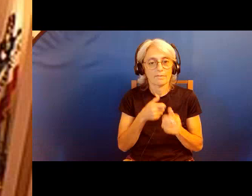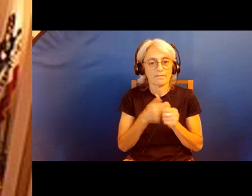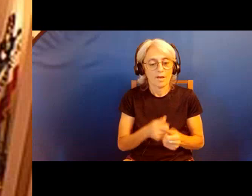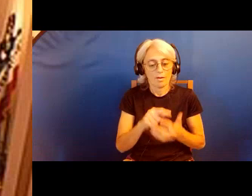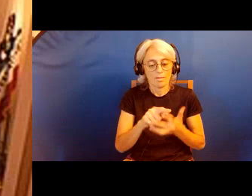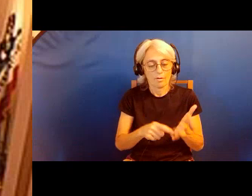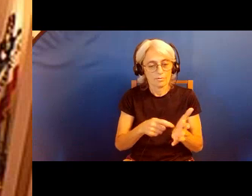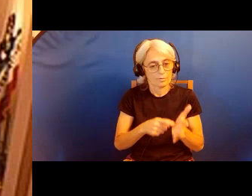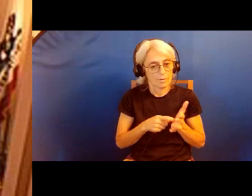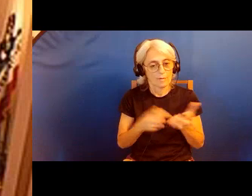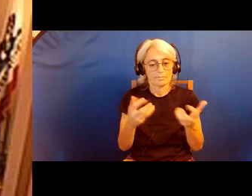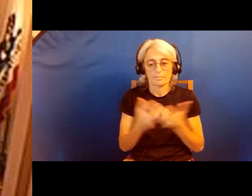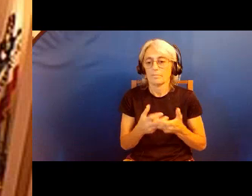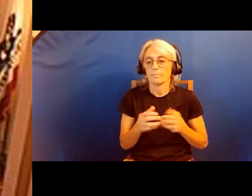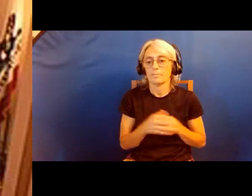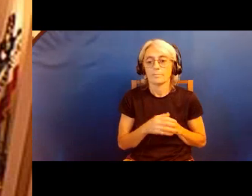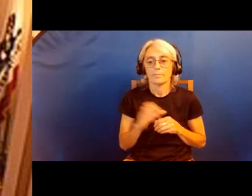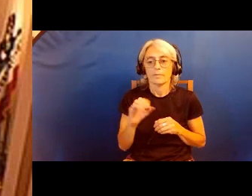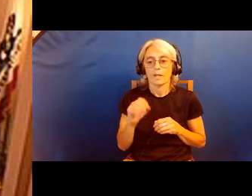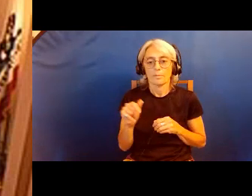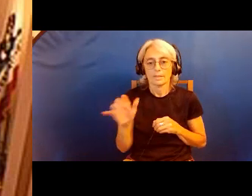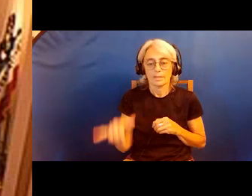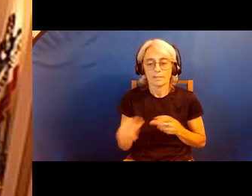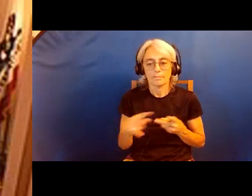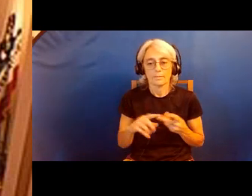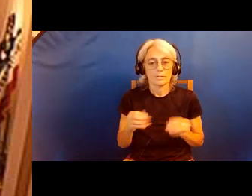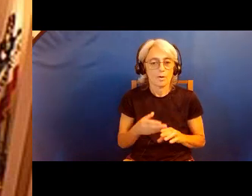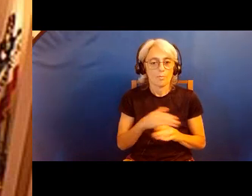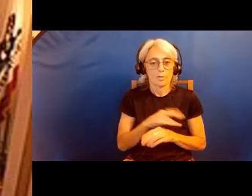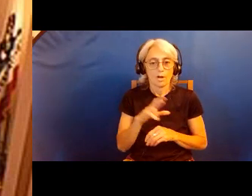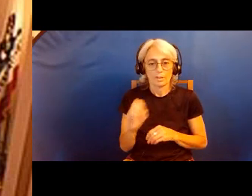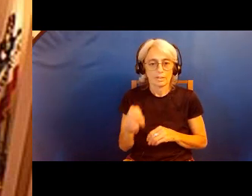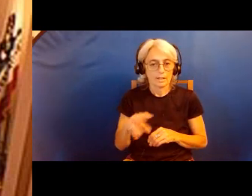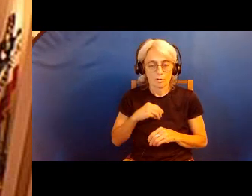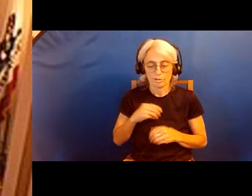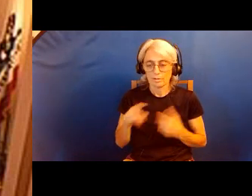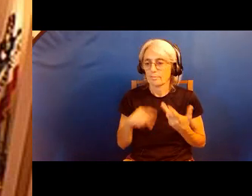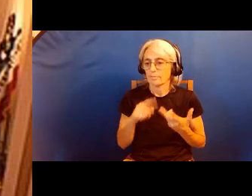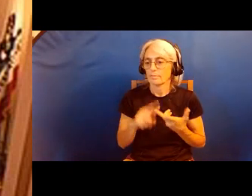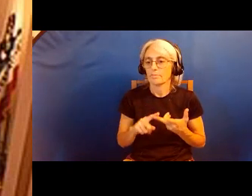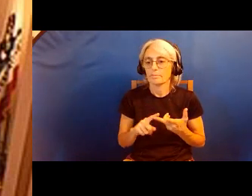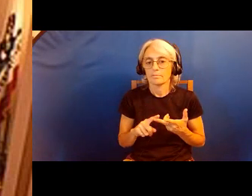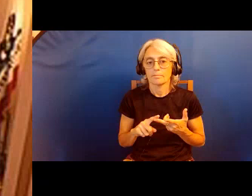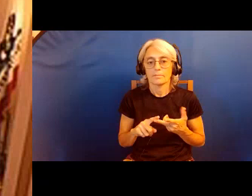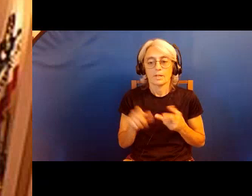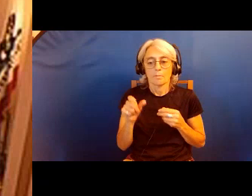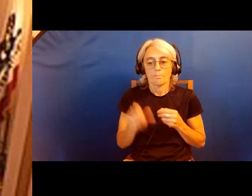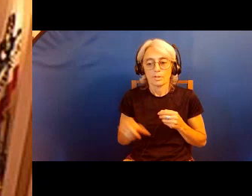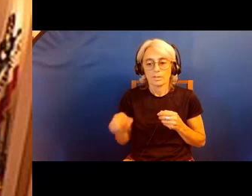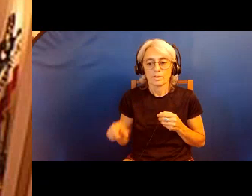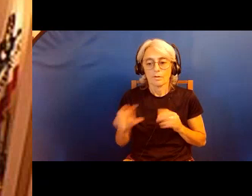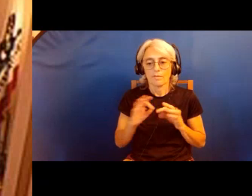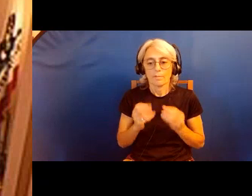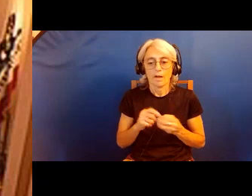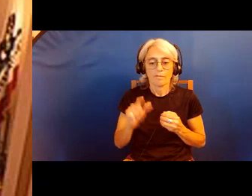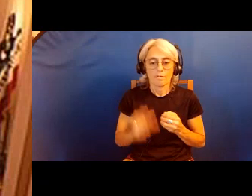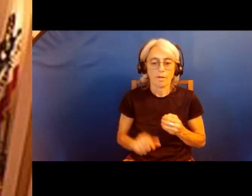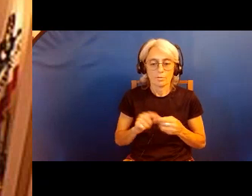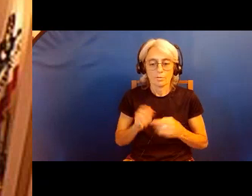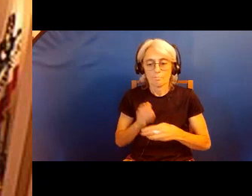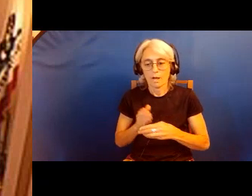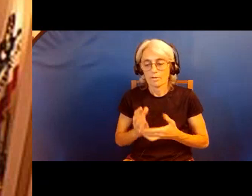requirements, including occupancy, no prior real estate ownership, meeting the definition of persons or families of low to moderate income, and